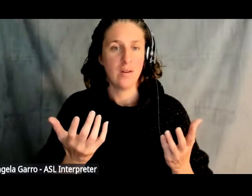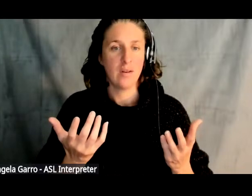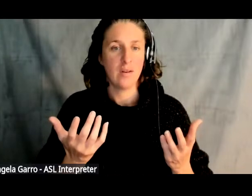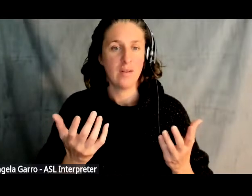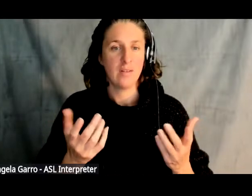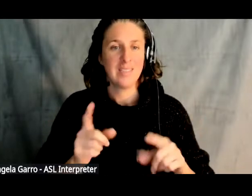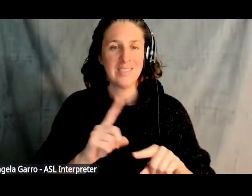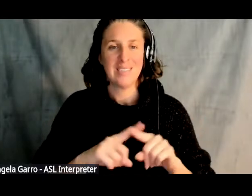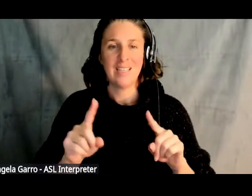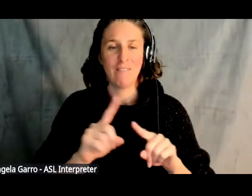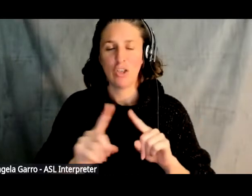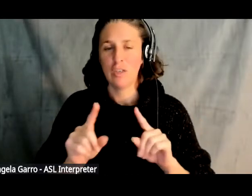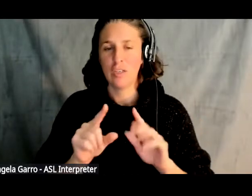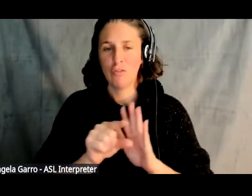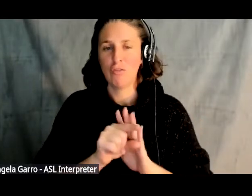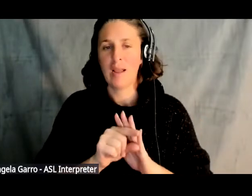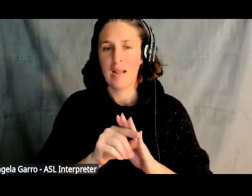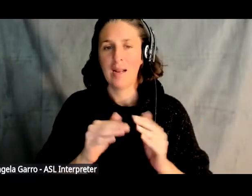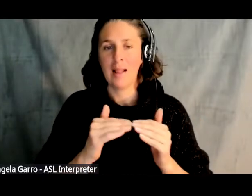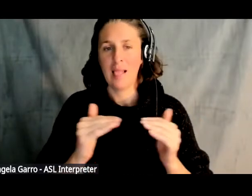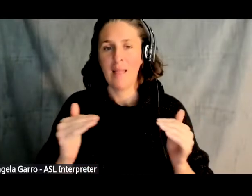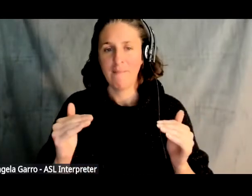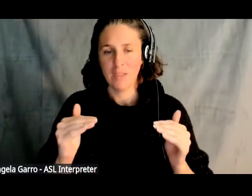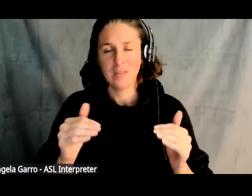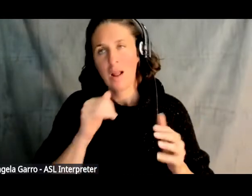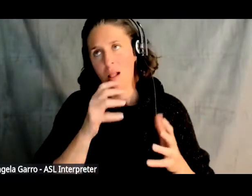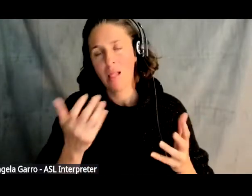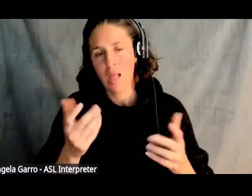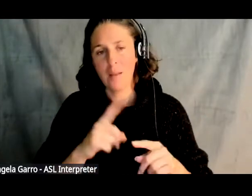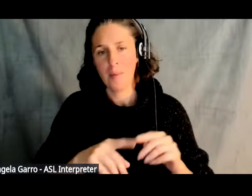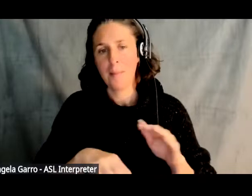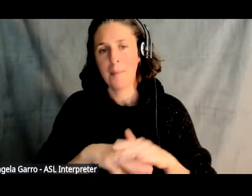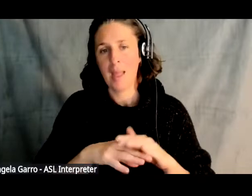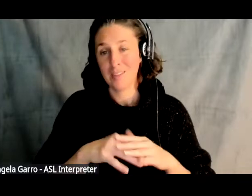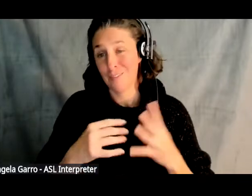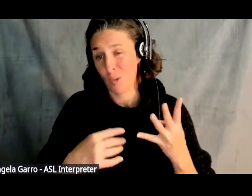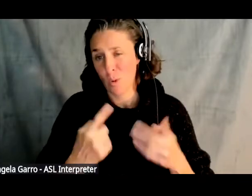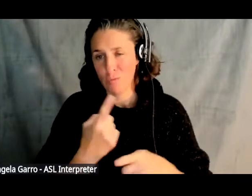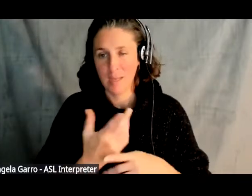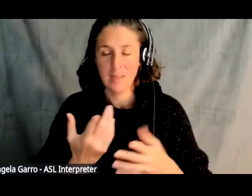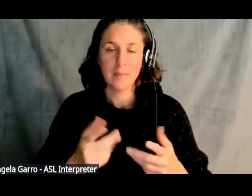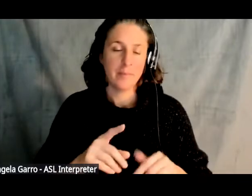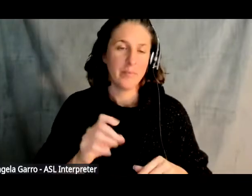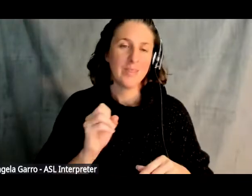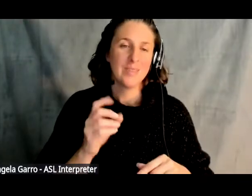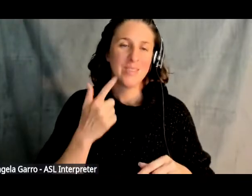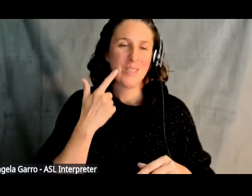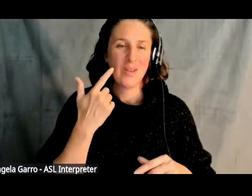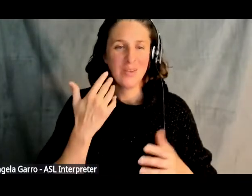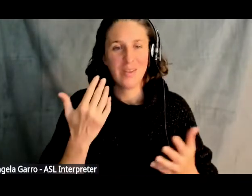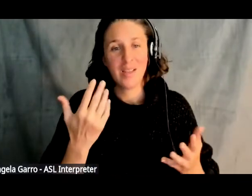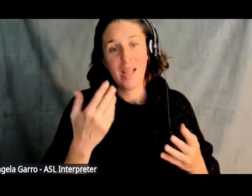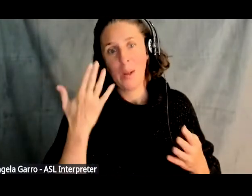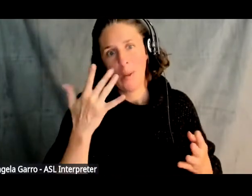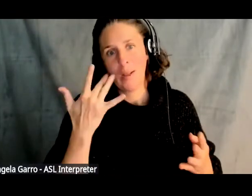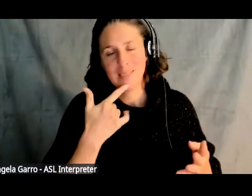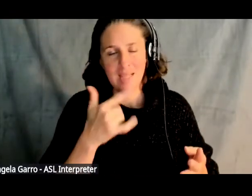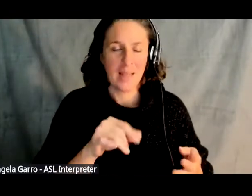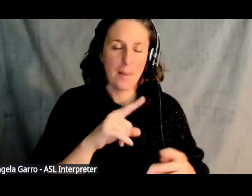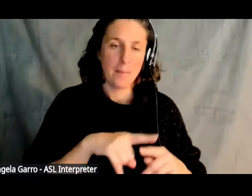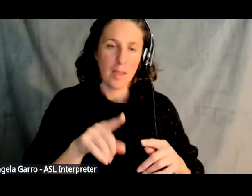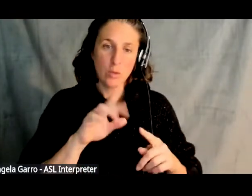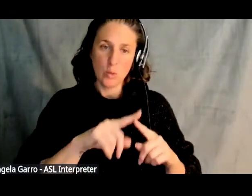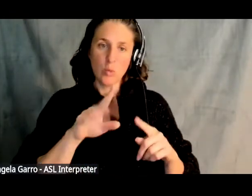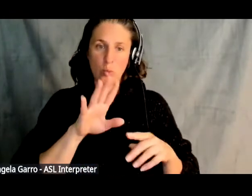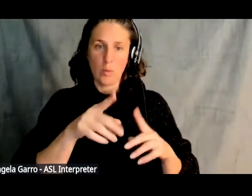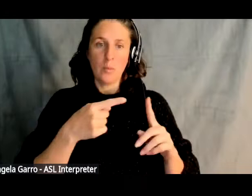grade levels in there. I mean, not a lot, but you know, well, the maximum is 4, right? So I don't know why I'm saying this. So I think to your point though,